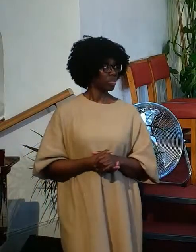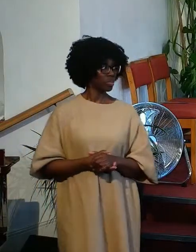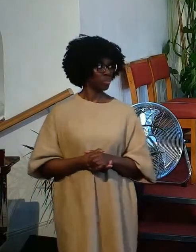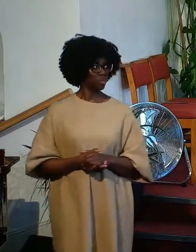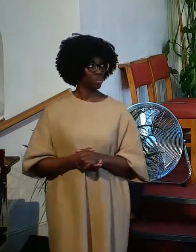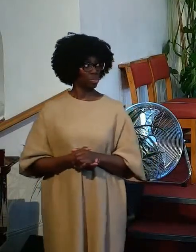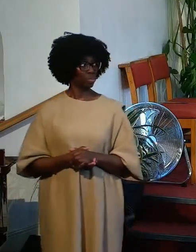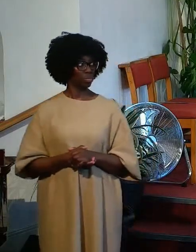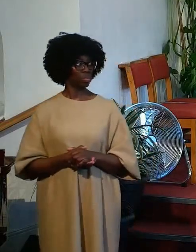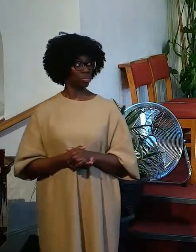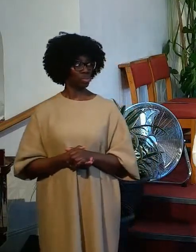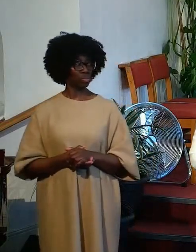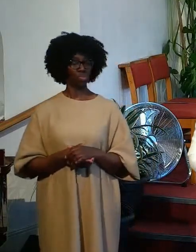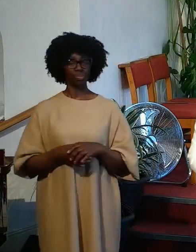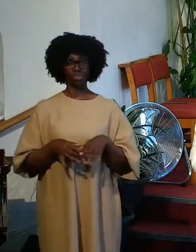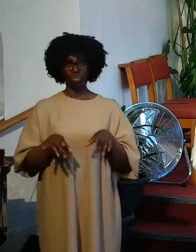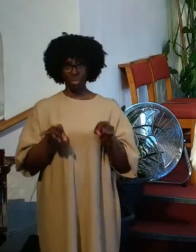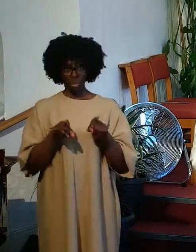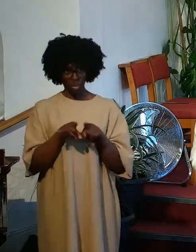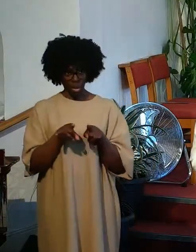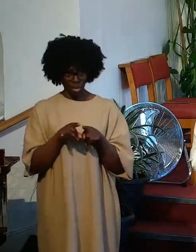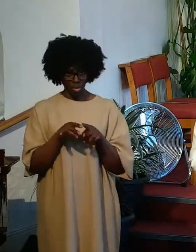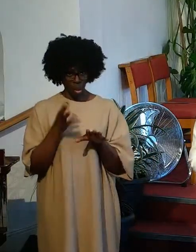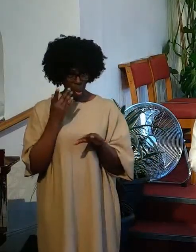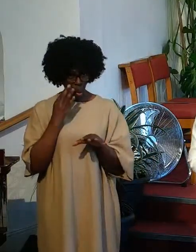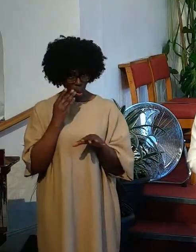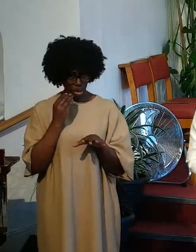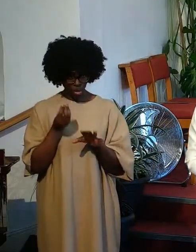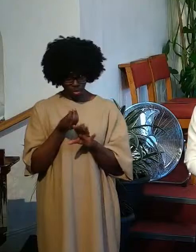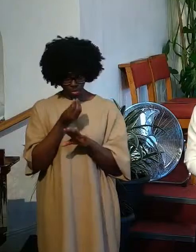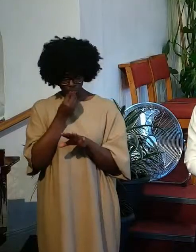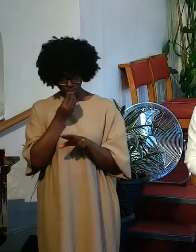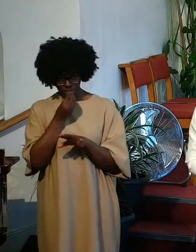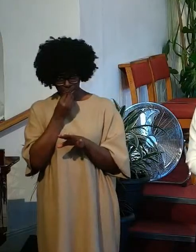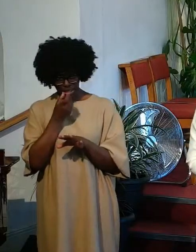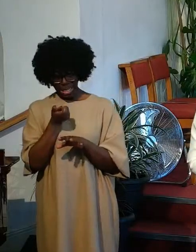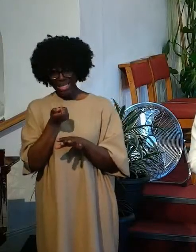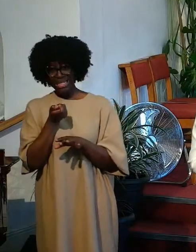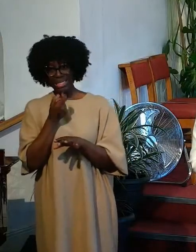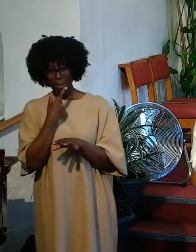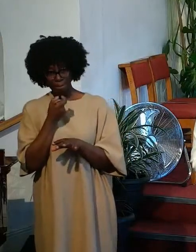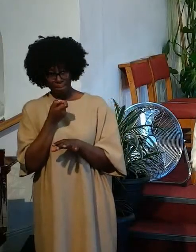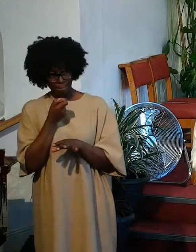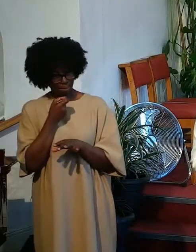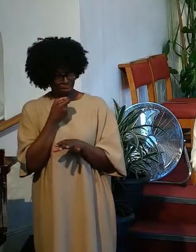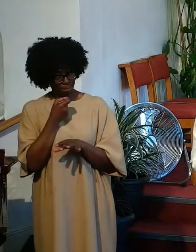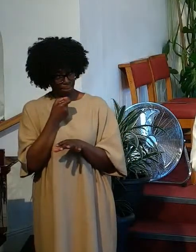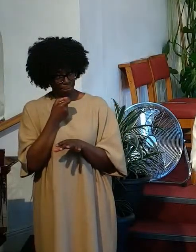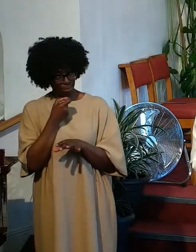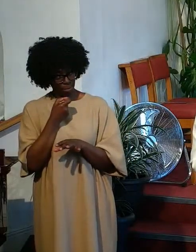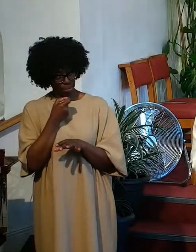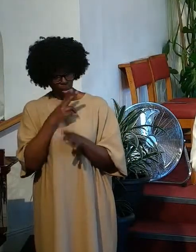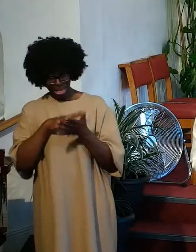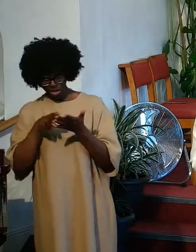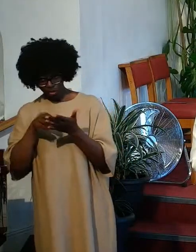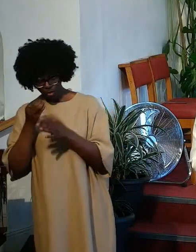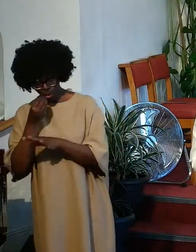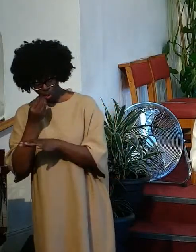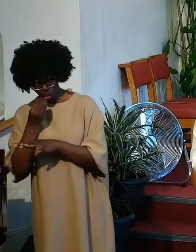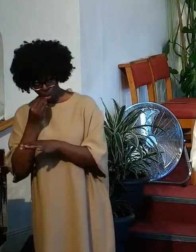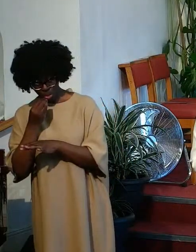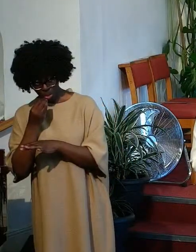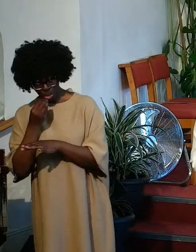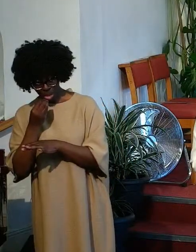easily it's absorbed into the system once given in the form that's given. Now, when we eat natural foods, there are